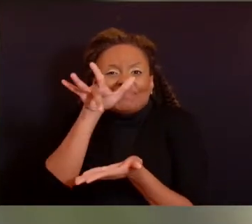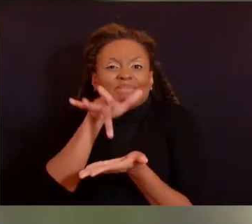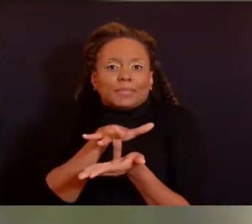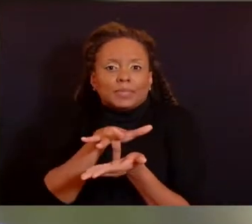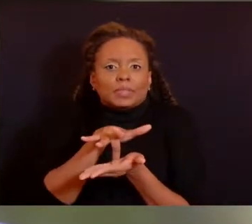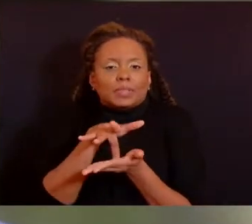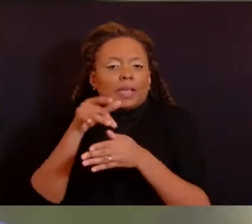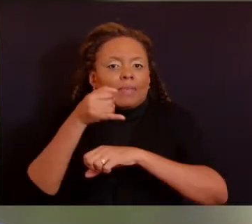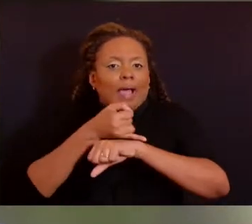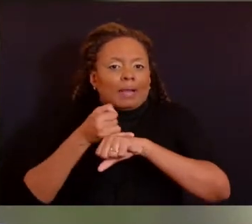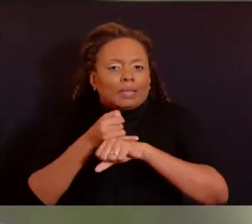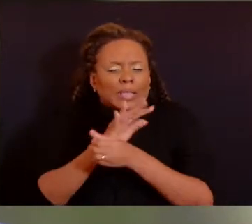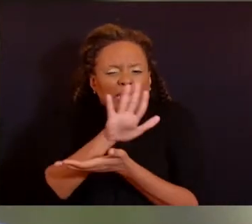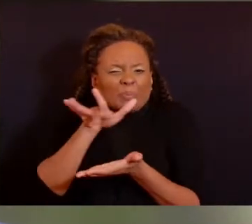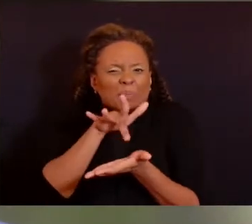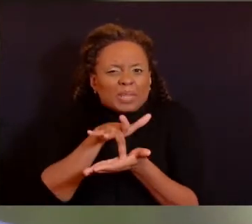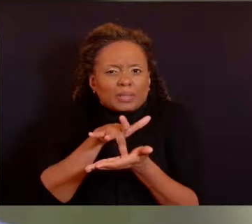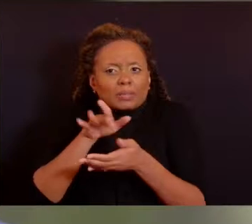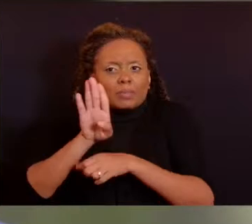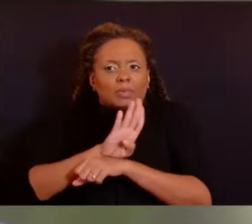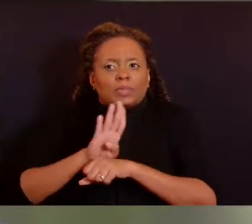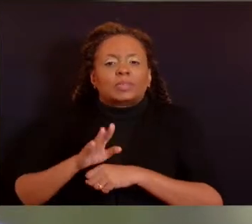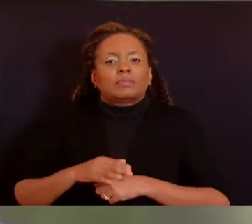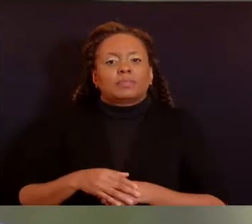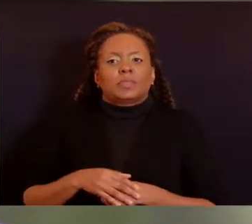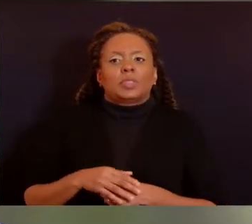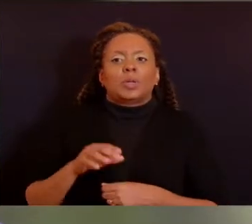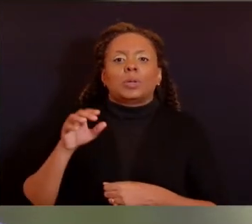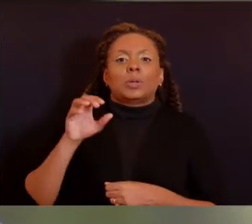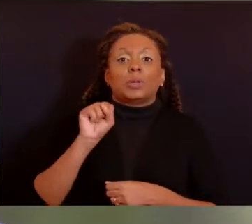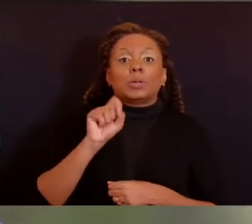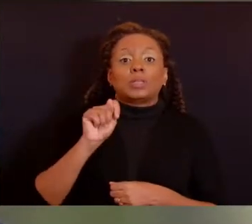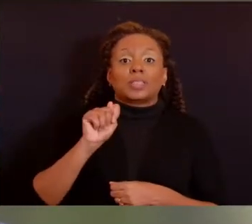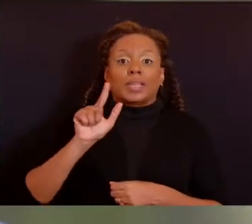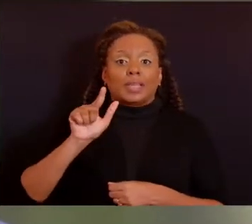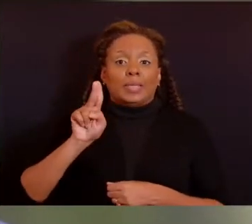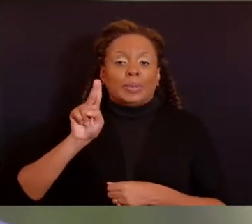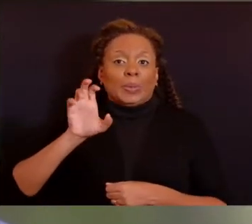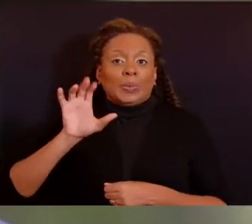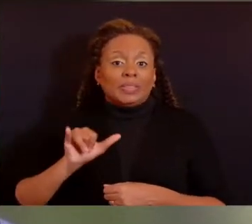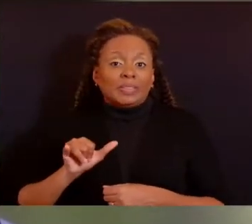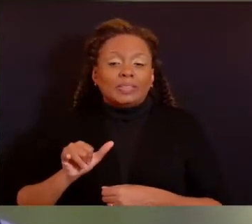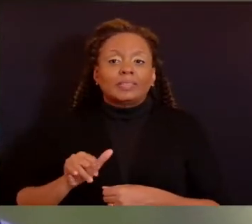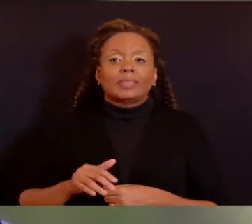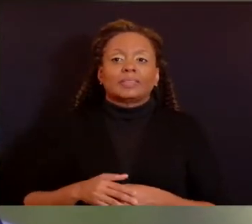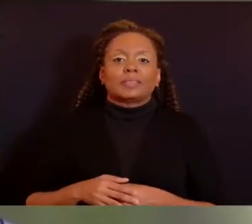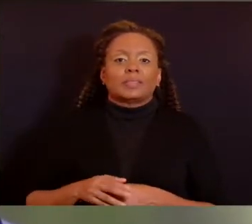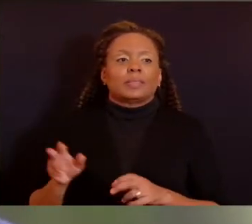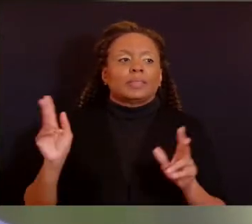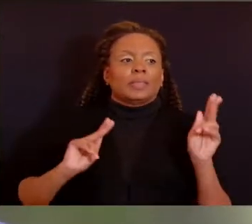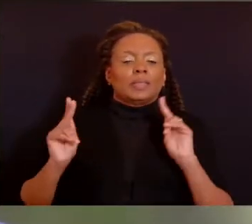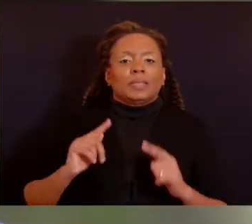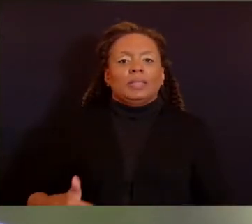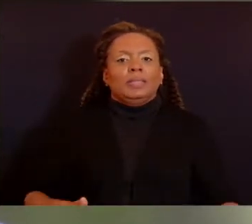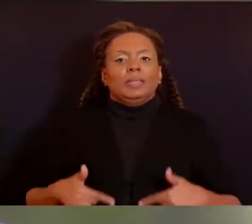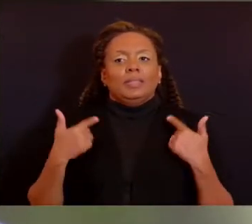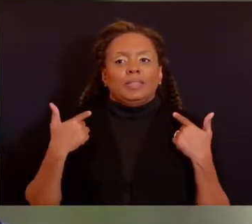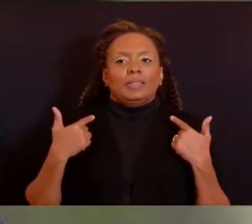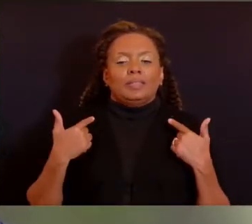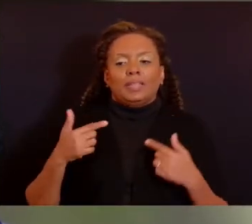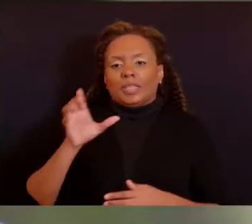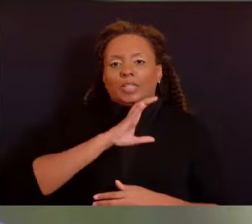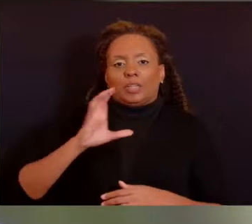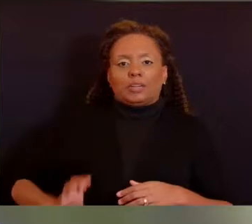so in terms of its wind field, so St. Lucie and those in you who live in southern parts